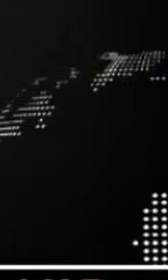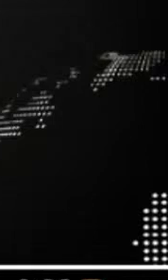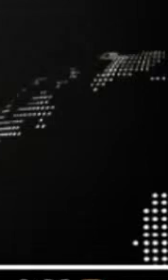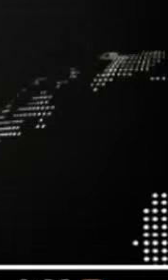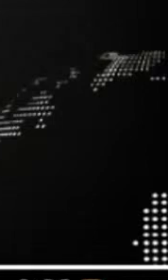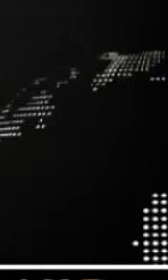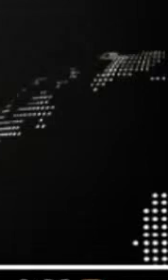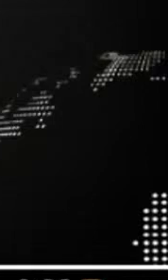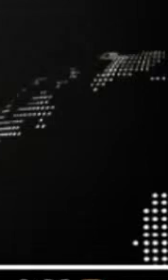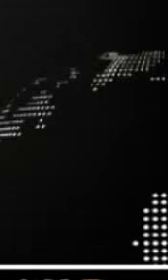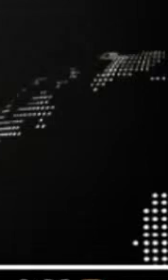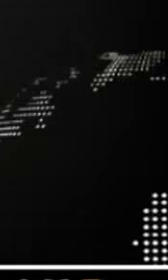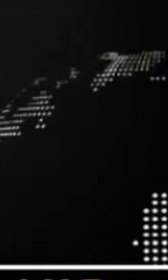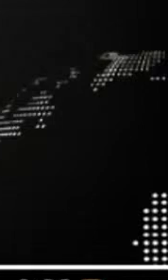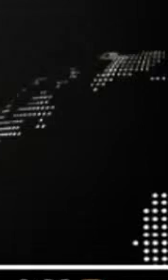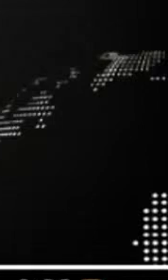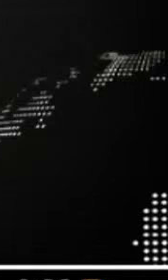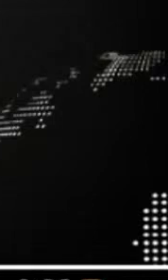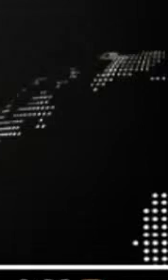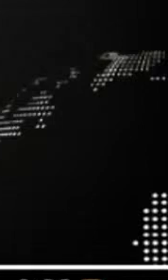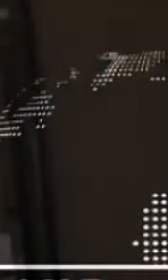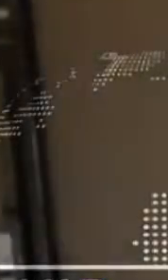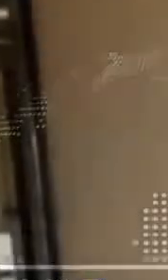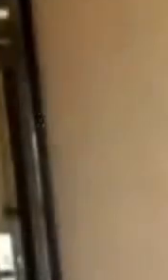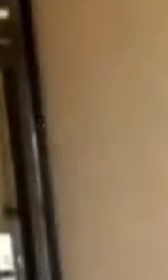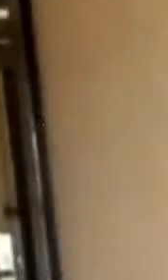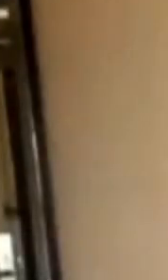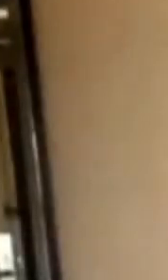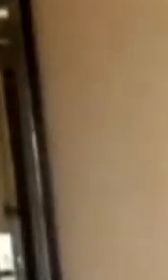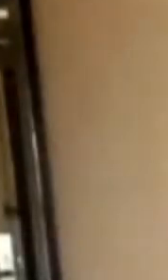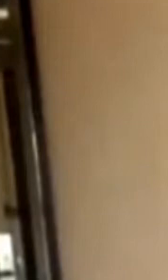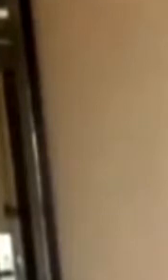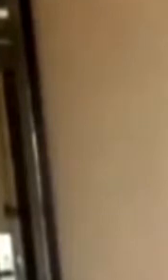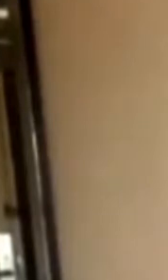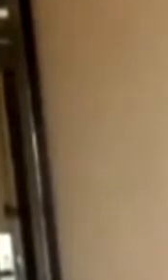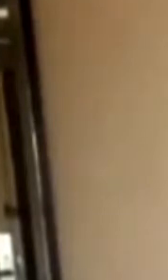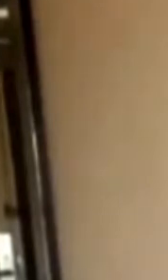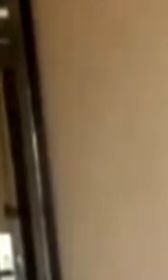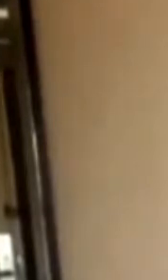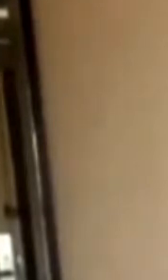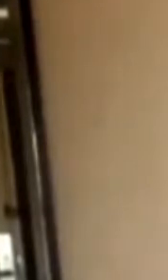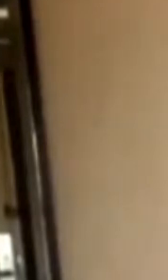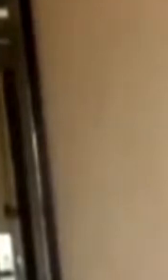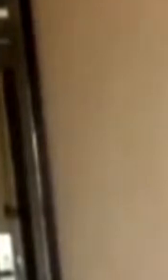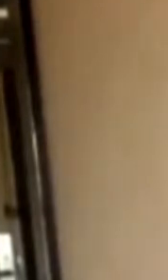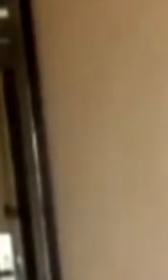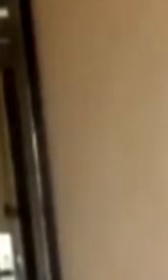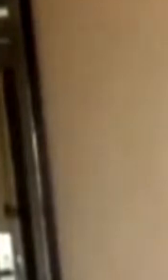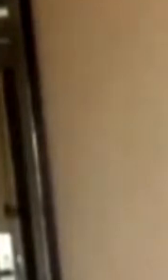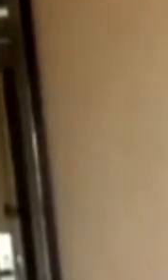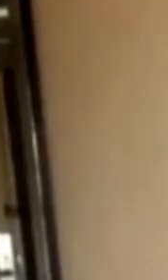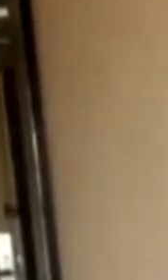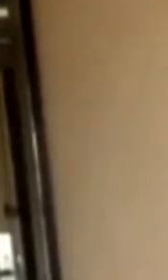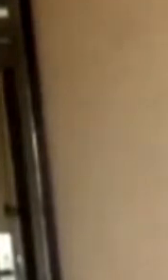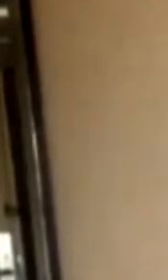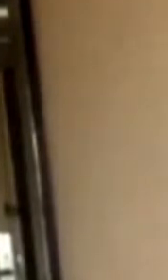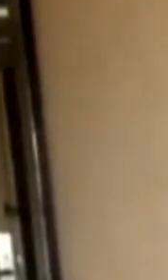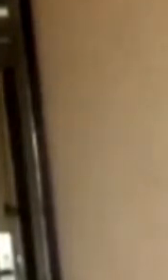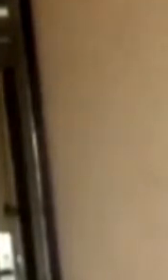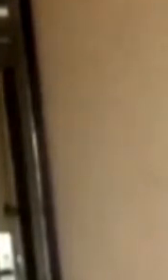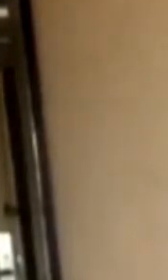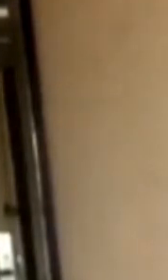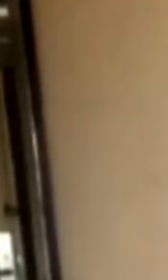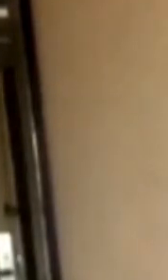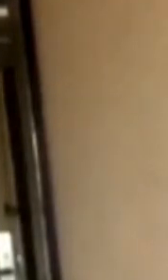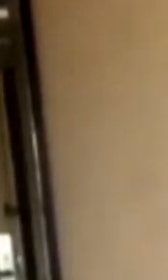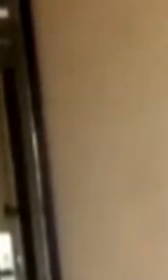I look forward, Minister Phaahla, for your mentorship to continue even at this time that we are now in